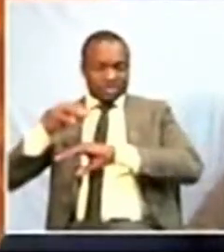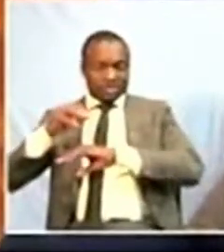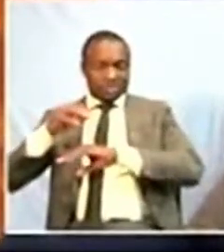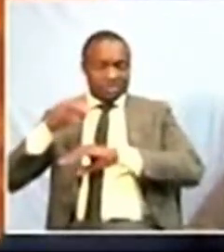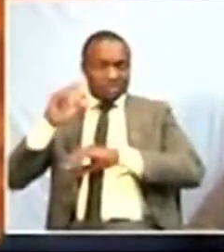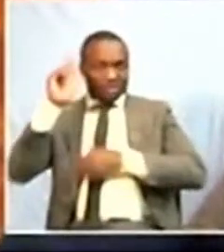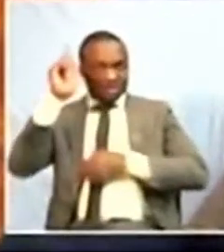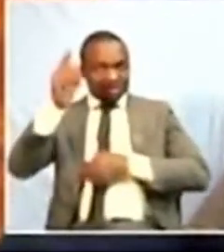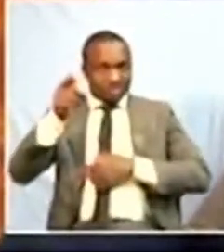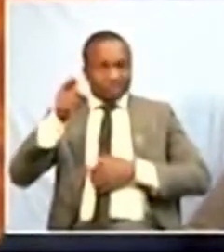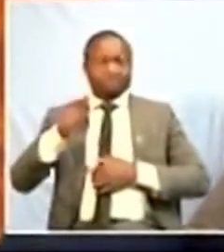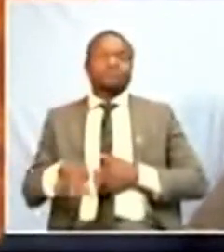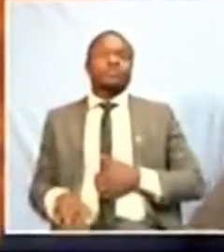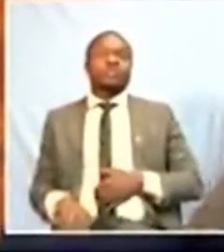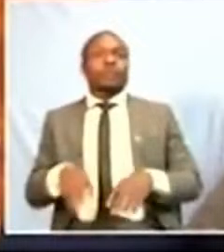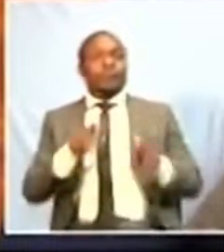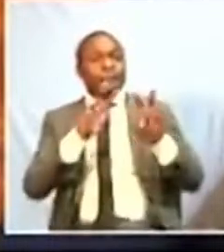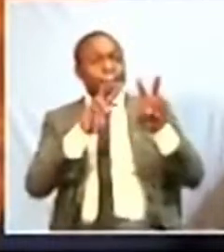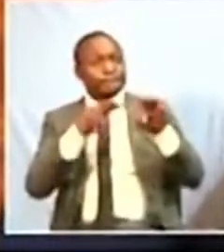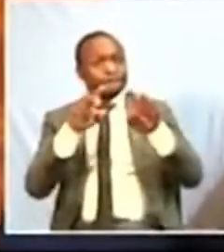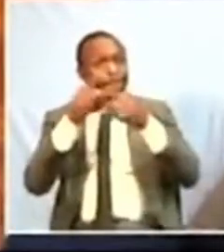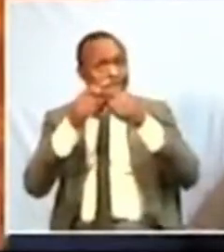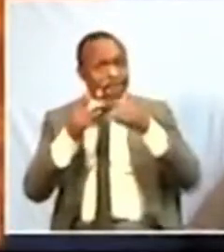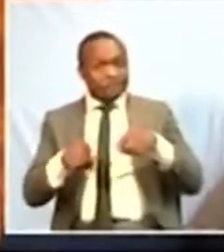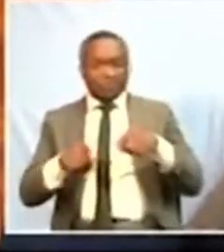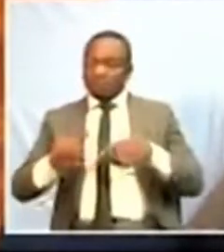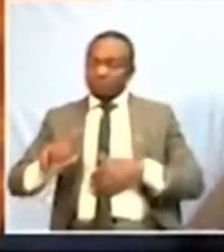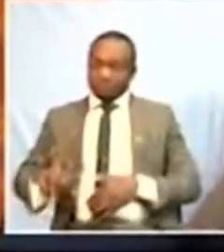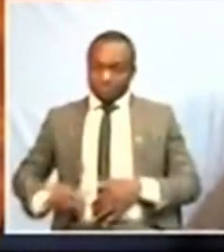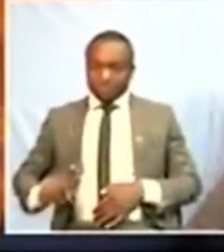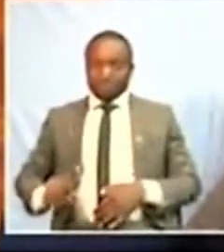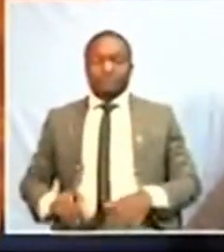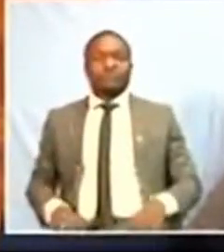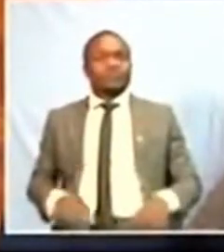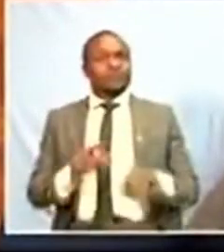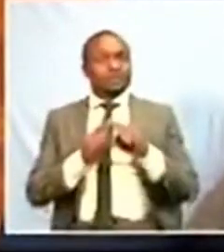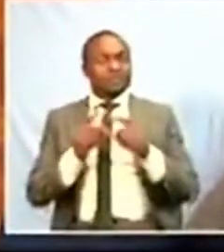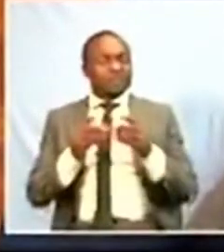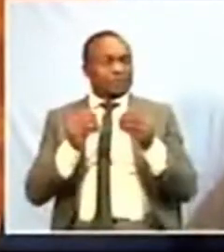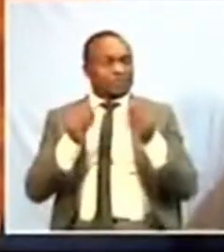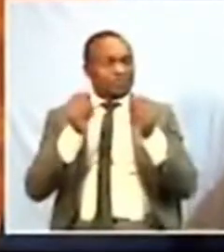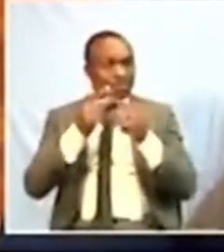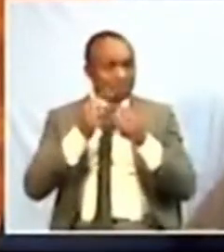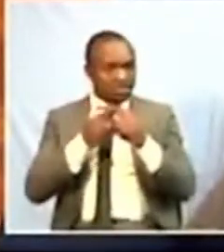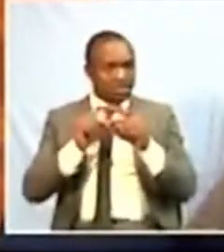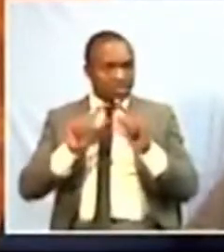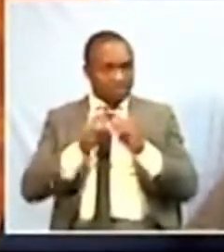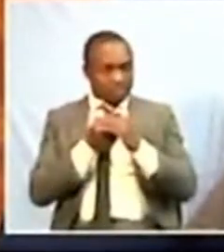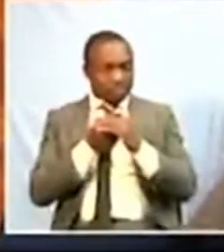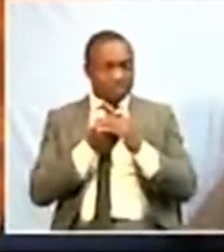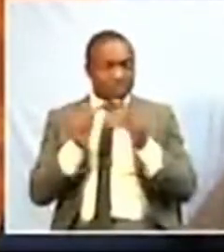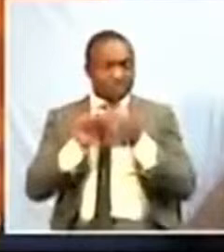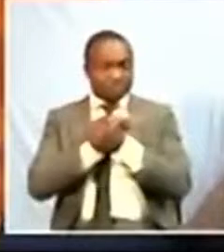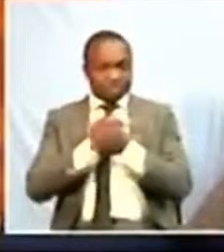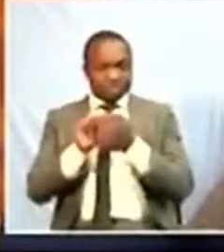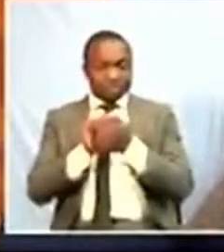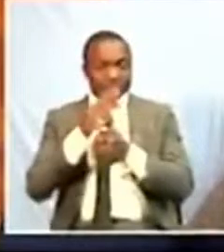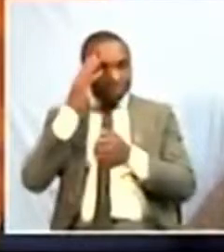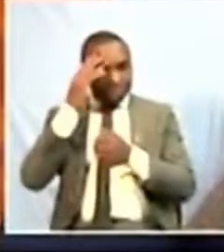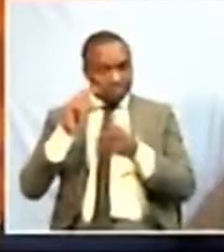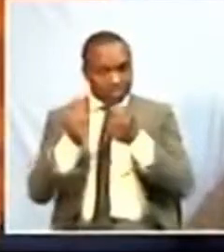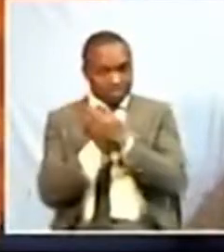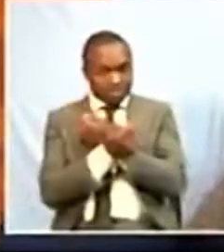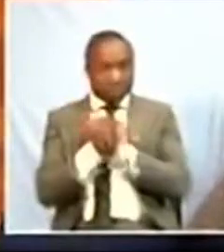question, Chair, inspections are done and certified. But few months later, they begin to warp. Hence, the change